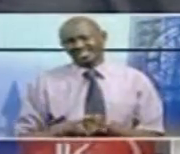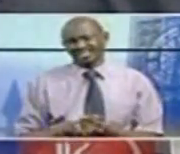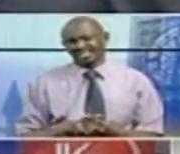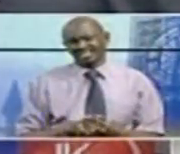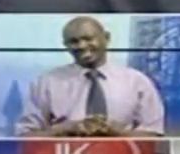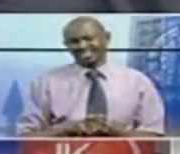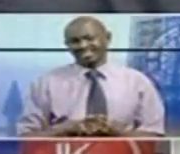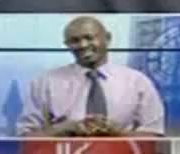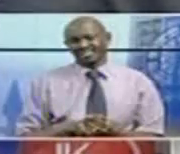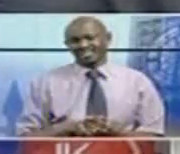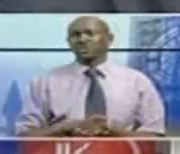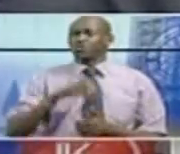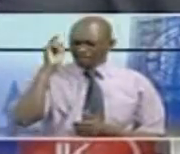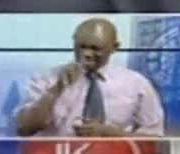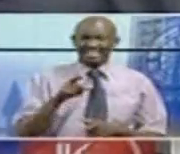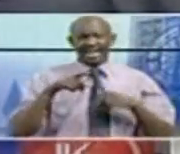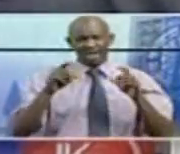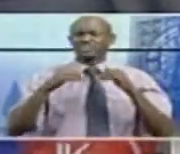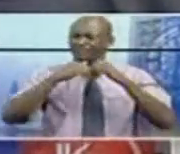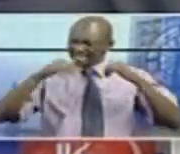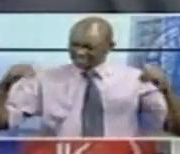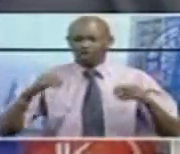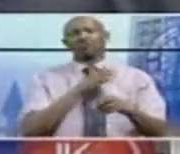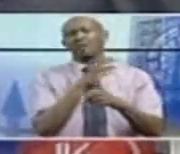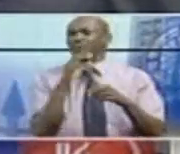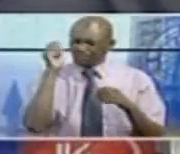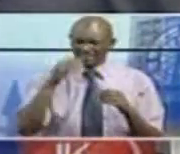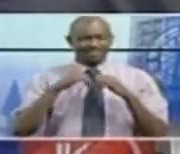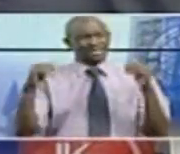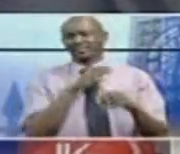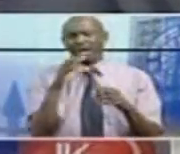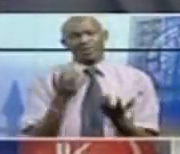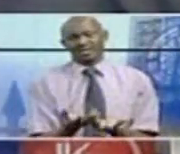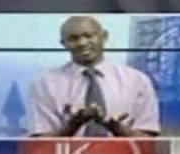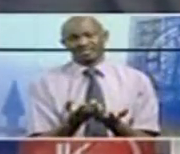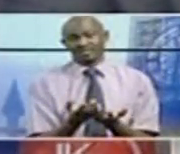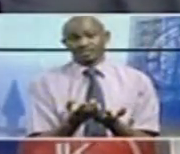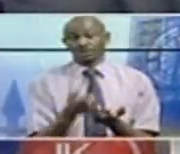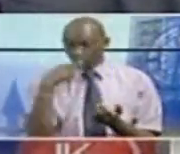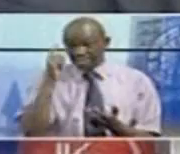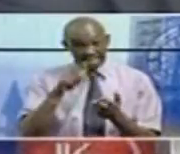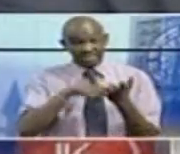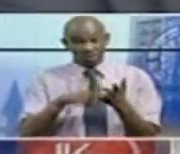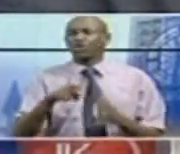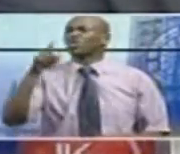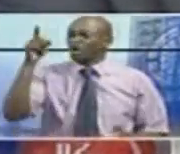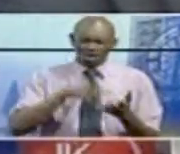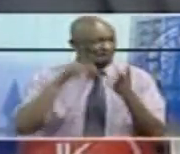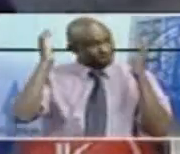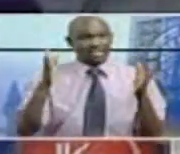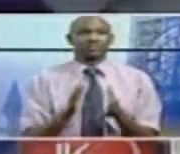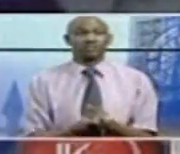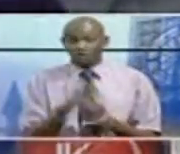You must allow separation of powers. All everything you have said. So about, you say, yeah, was that wrong? Very wrong. Was that very